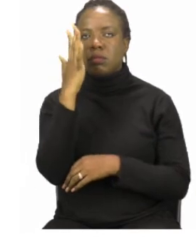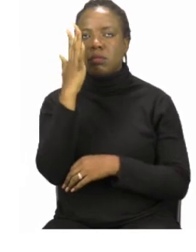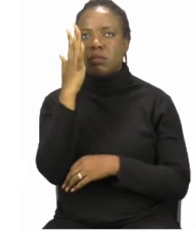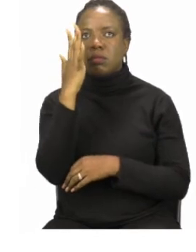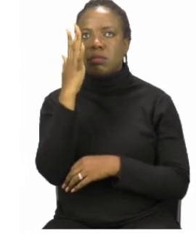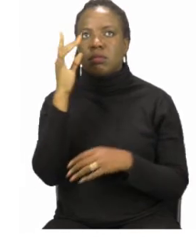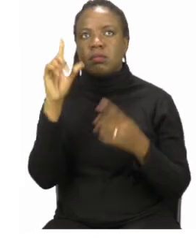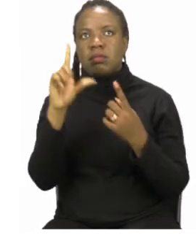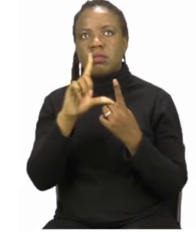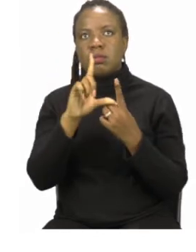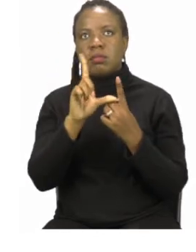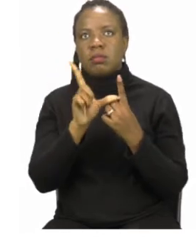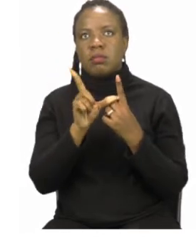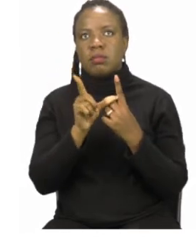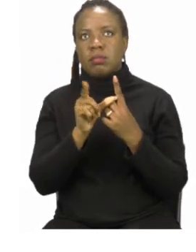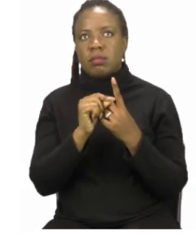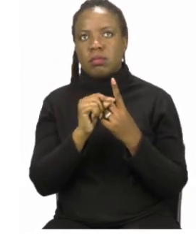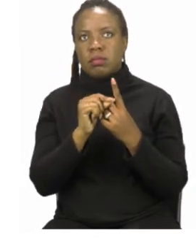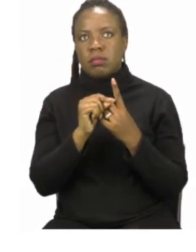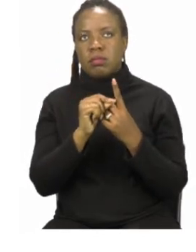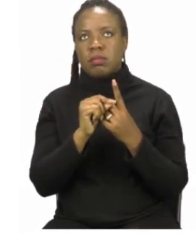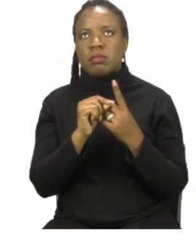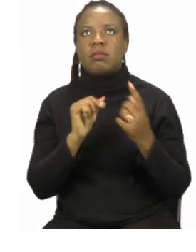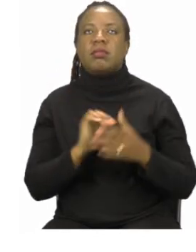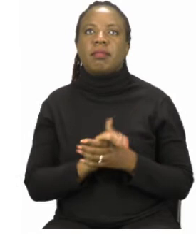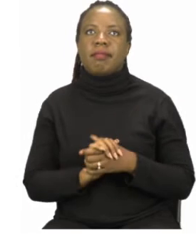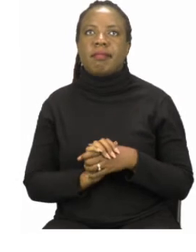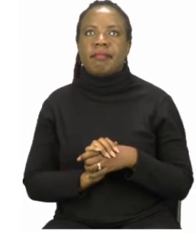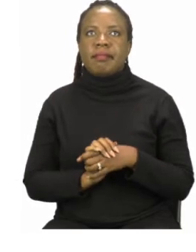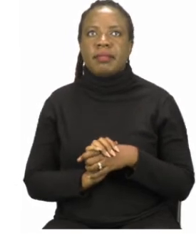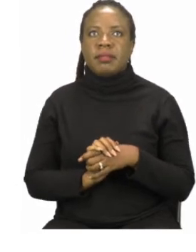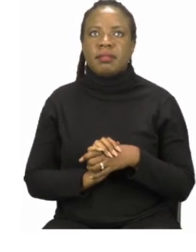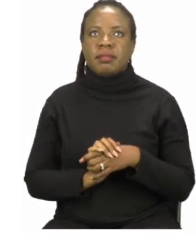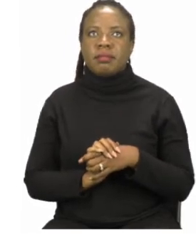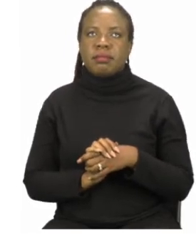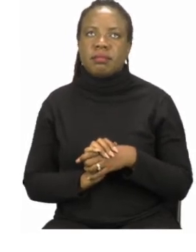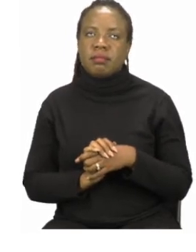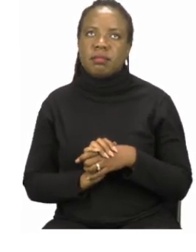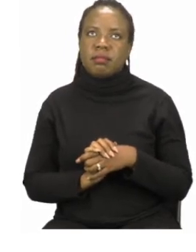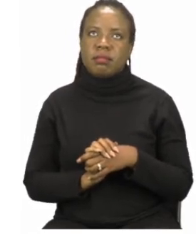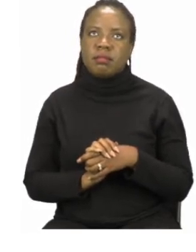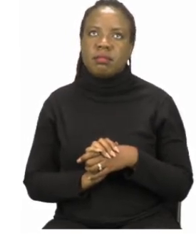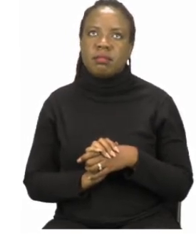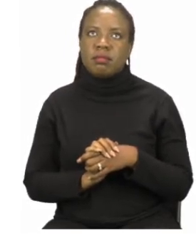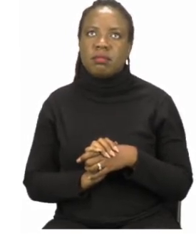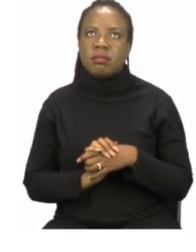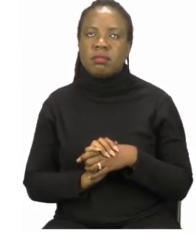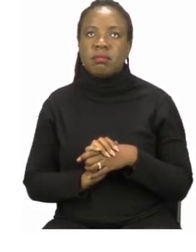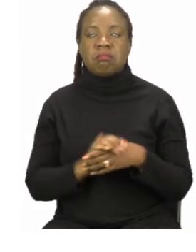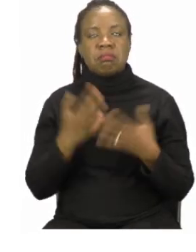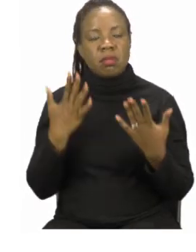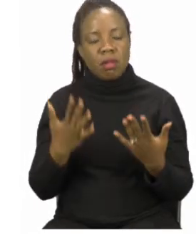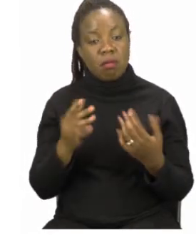tree, and leave. So we're going to take these words and